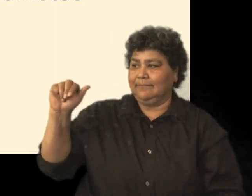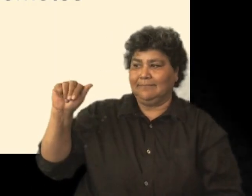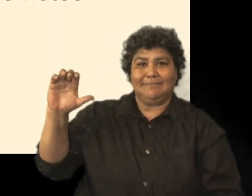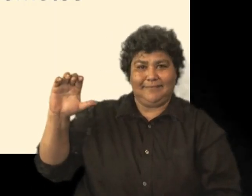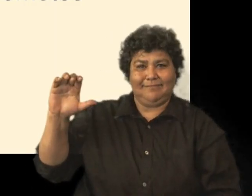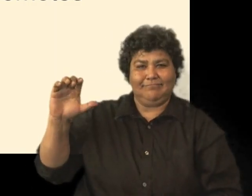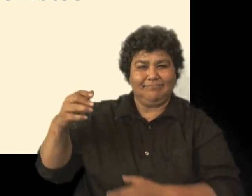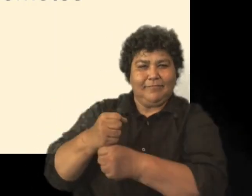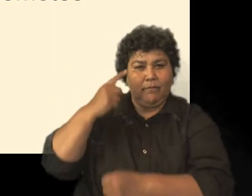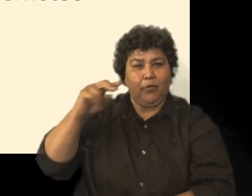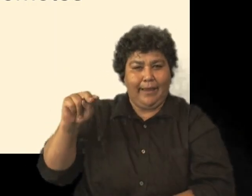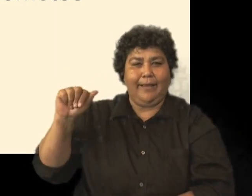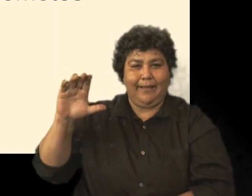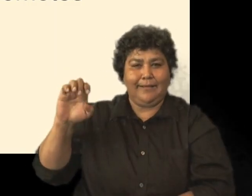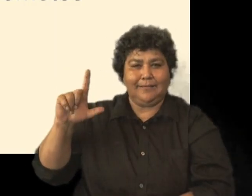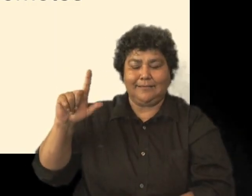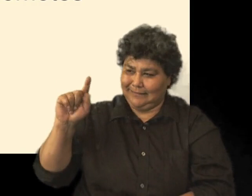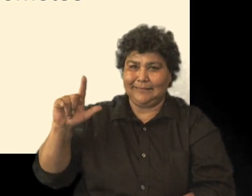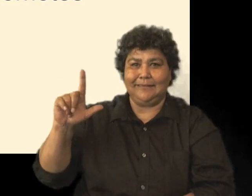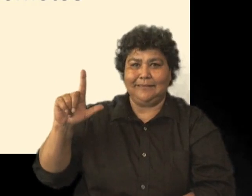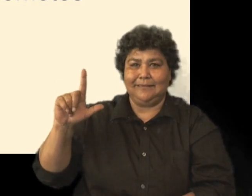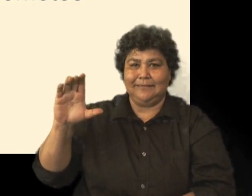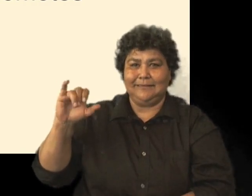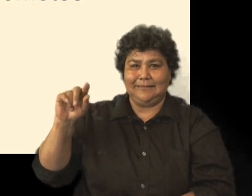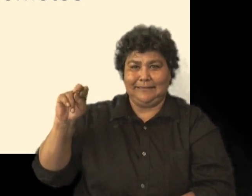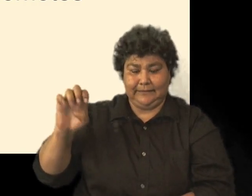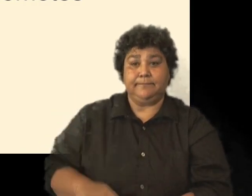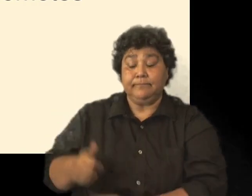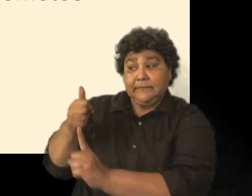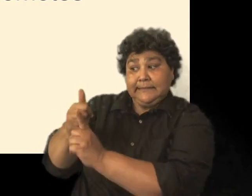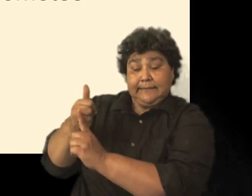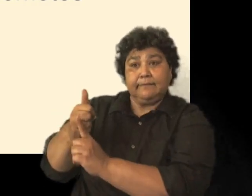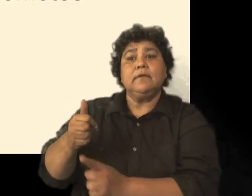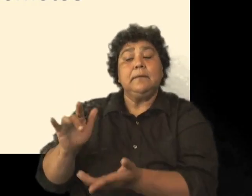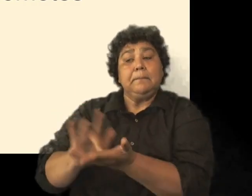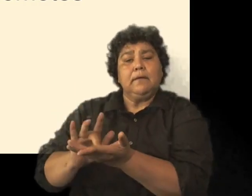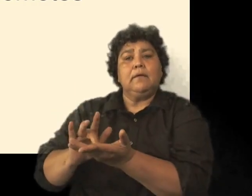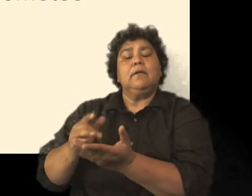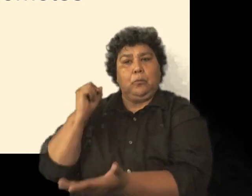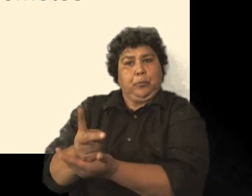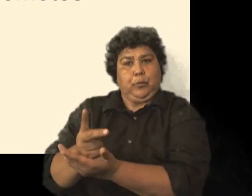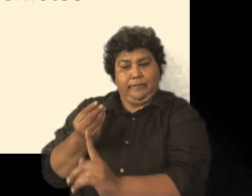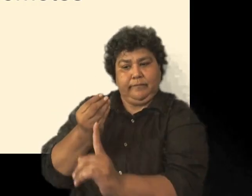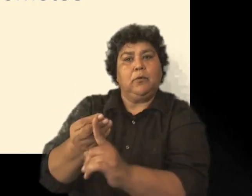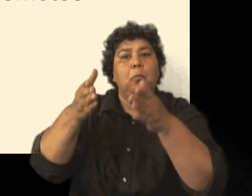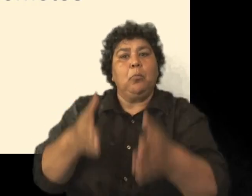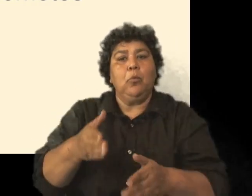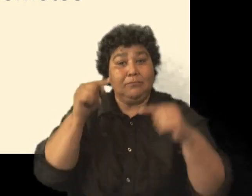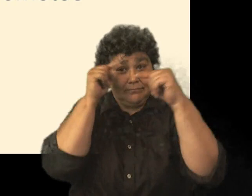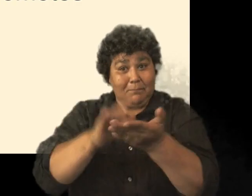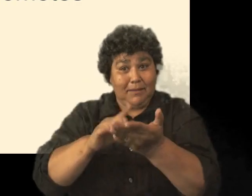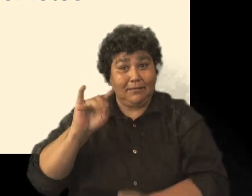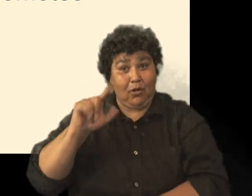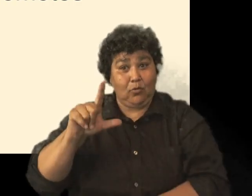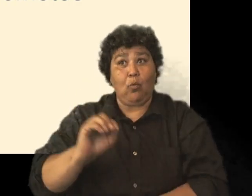N-Acetylcysteine, or NAC, is a strong antioxidant that is an approved drug for Tylenol overdose. When an